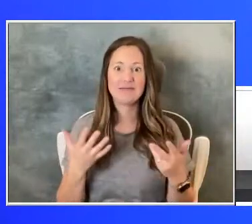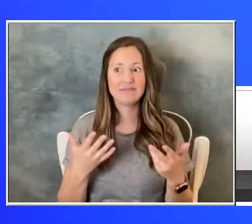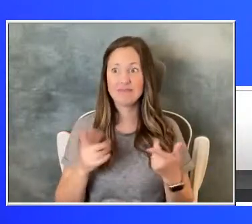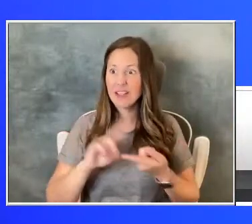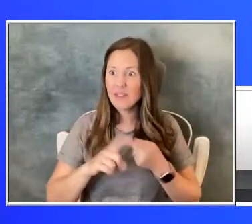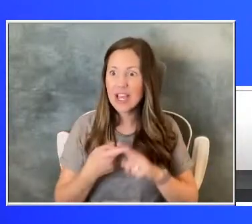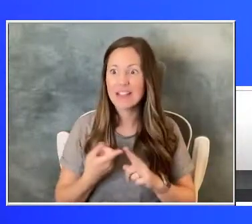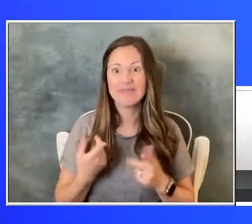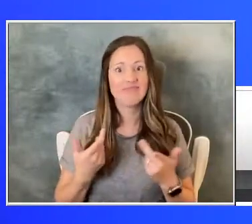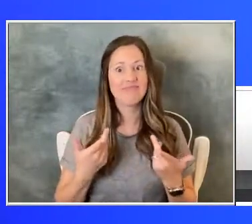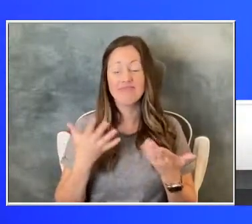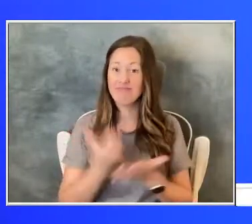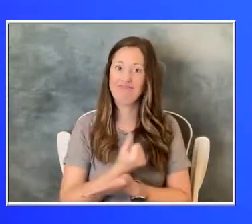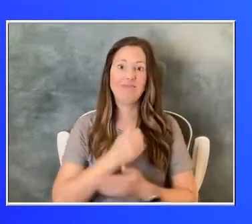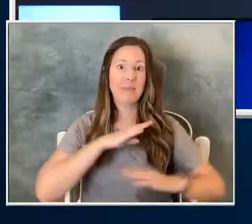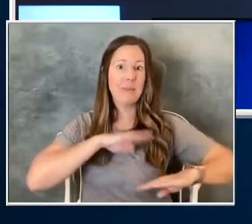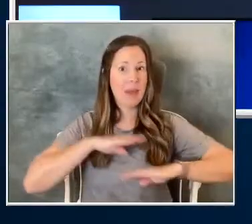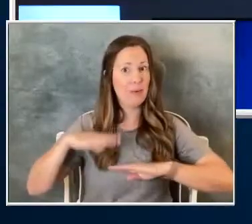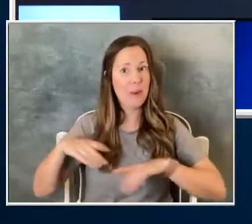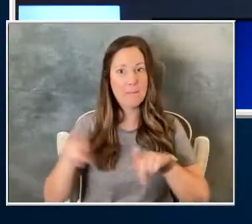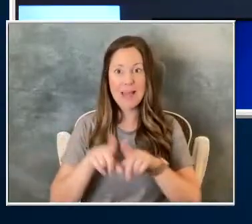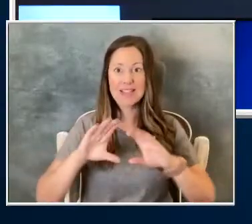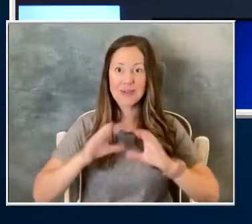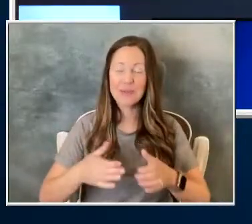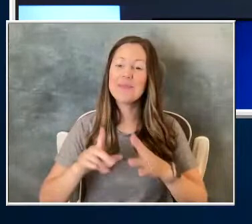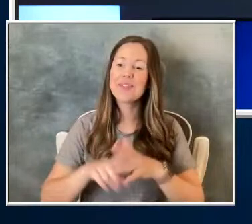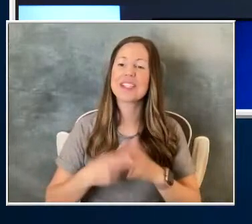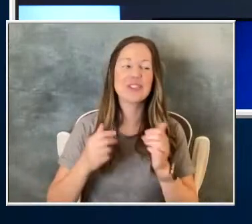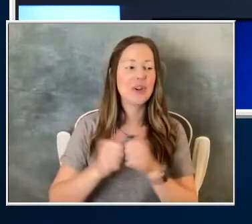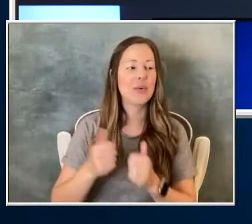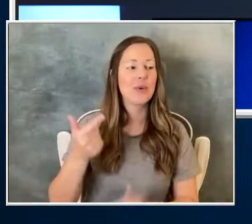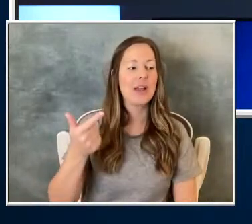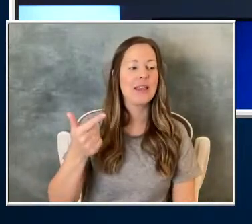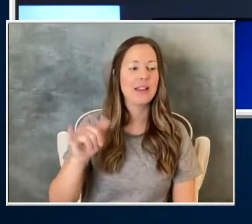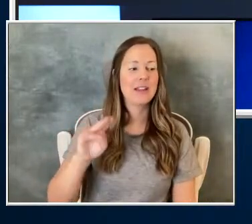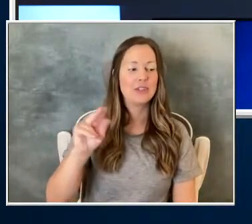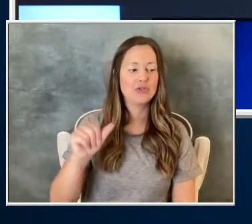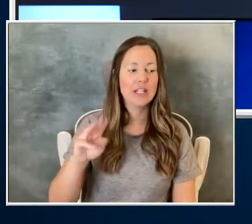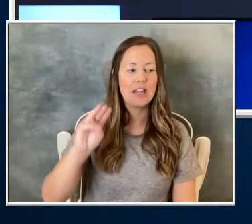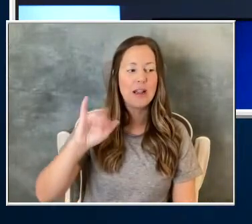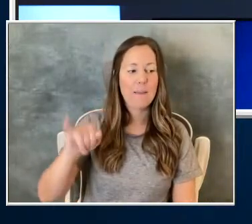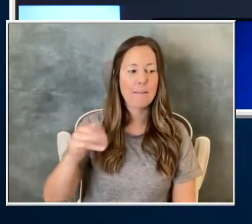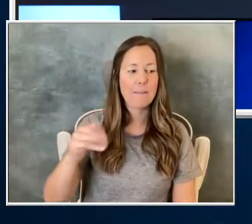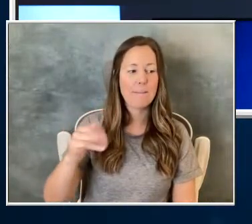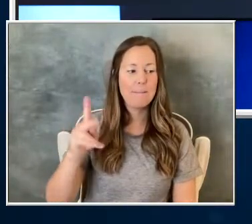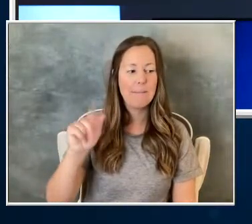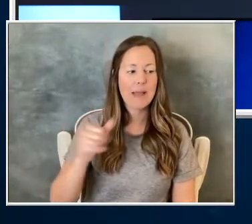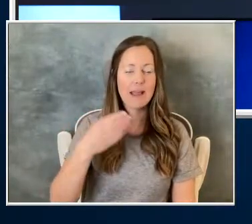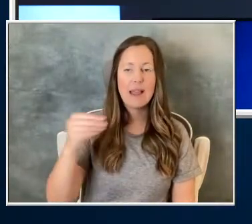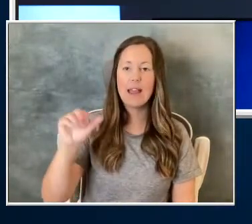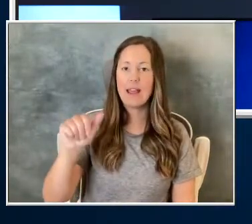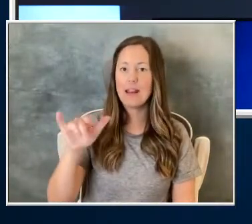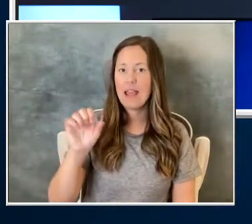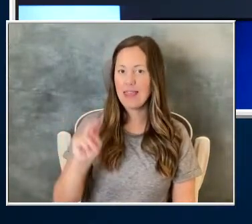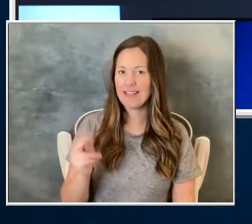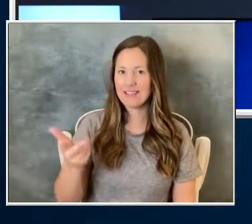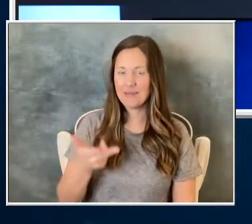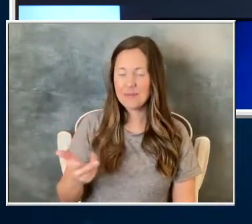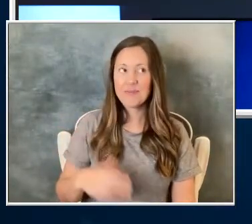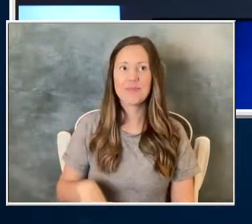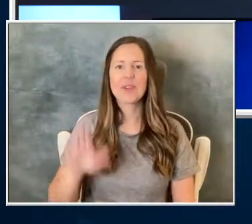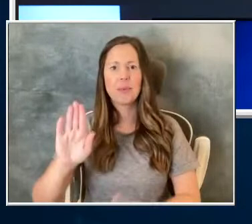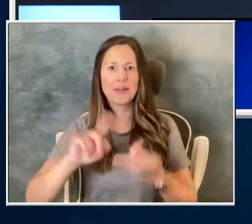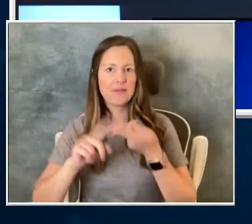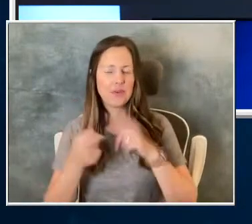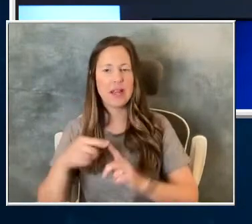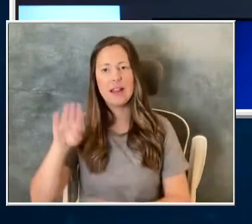mammograms as a group. Why not? All right, let's start with Gina, Mike, and Allison. We just heard a little bit about Barbara, your friend Barbara. She